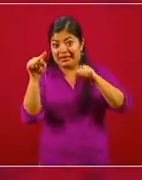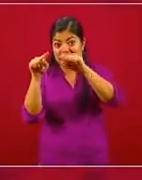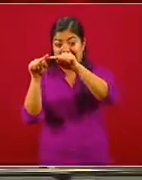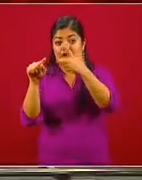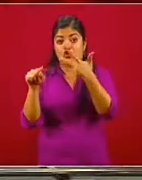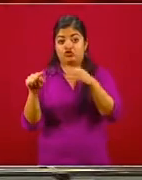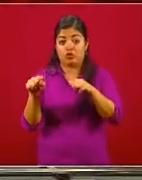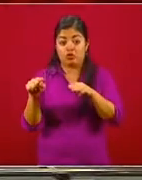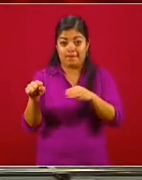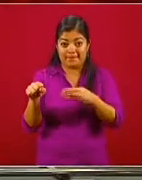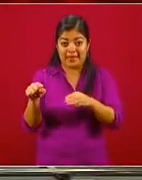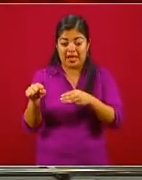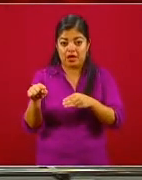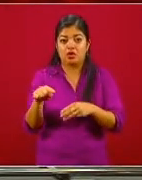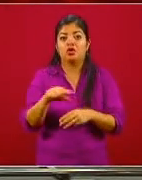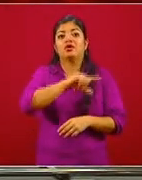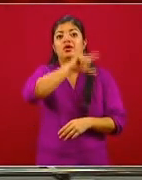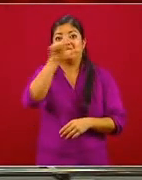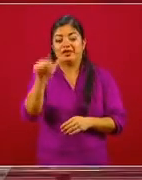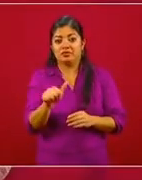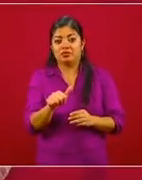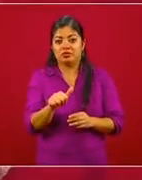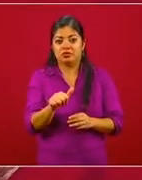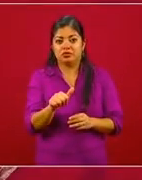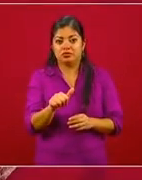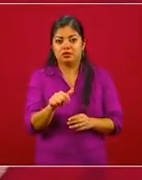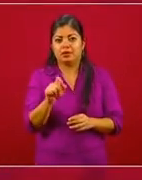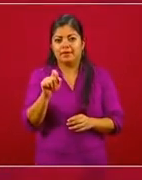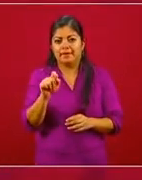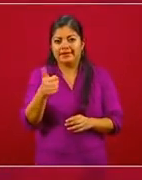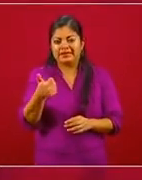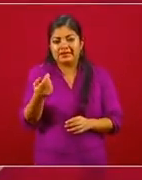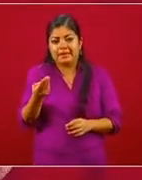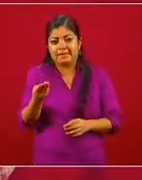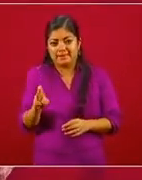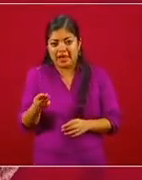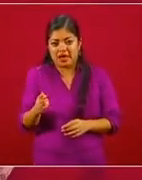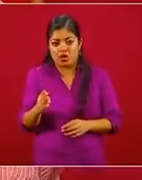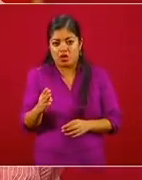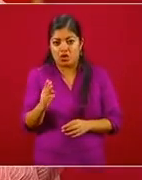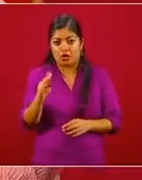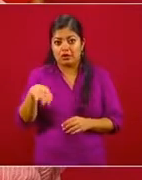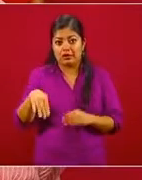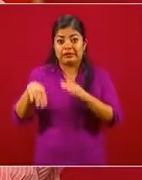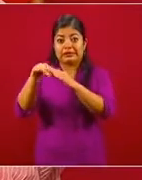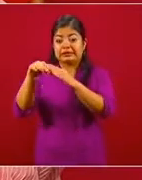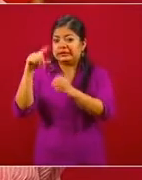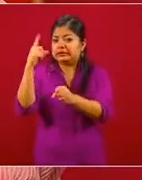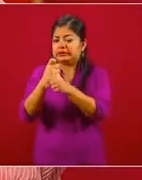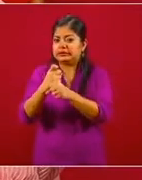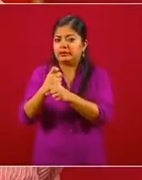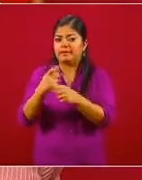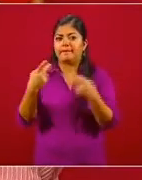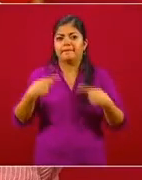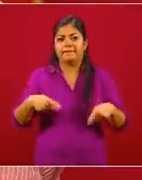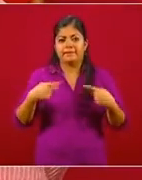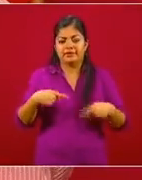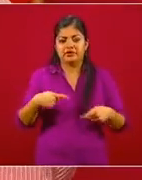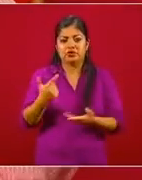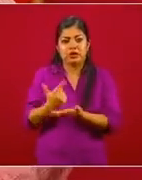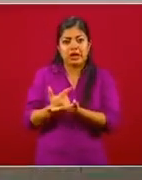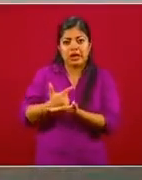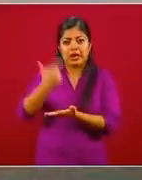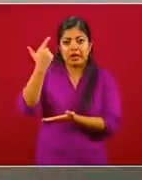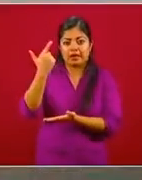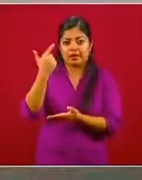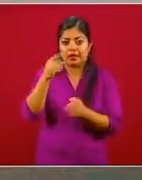big that it is impossible for the epidemic to manifest in a uniform manner. So